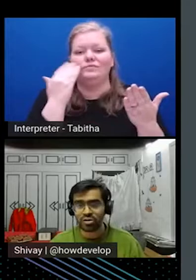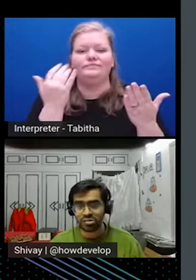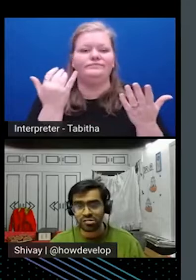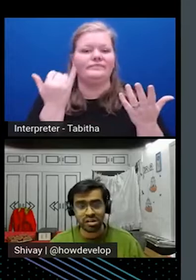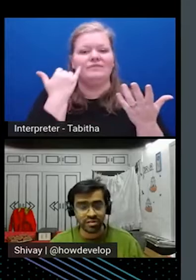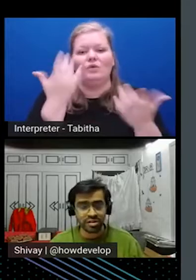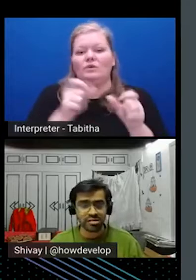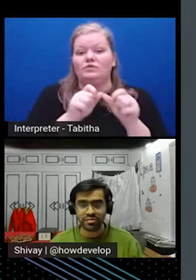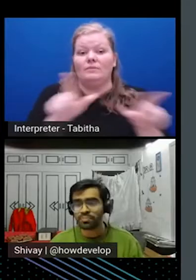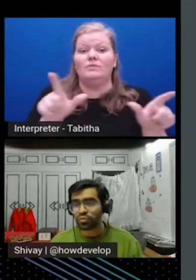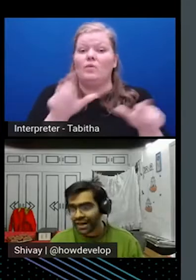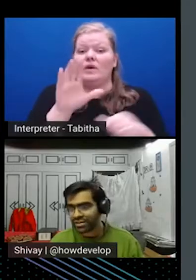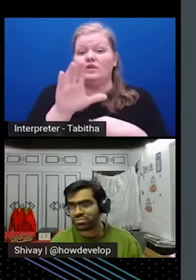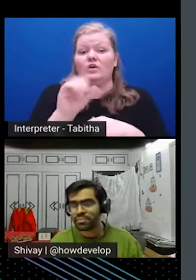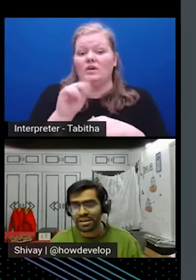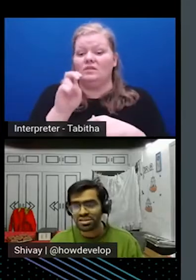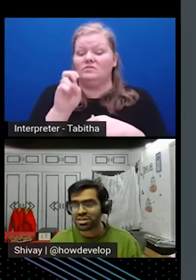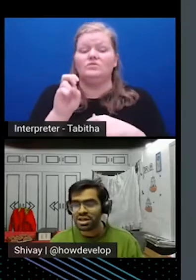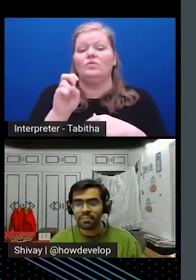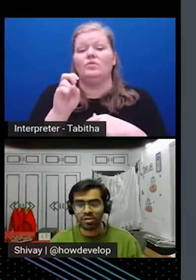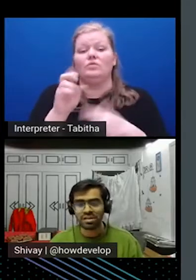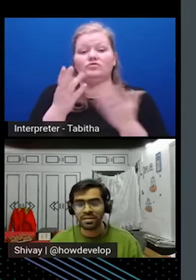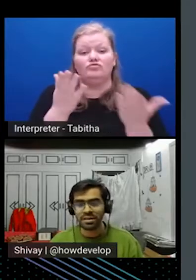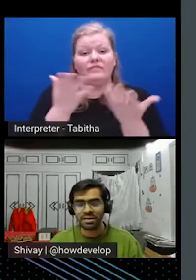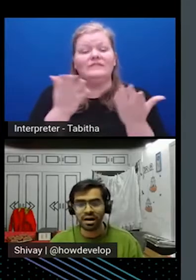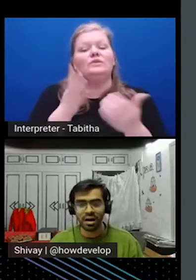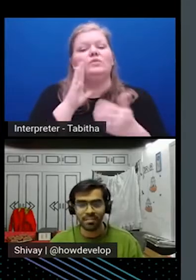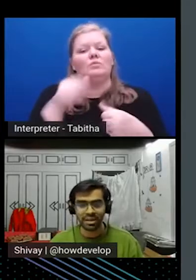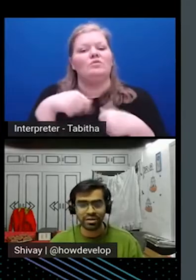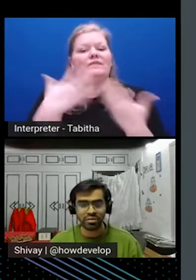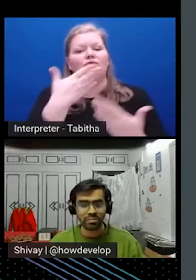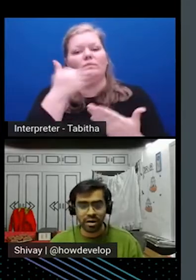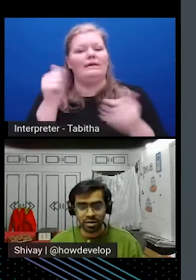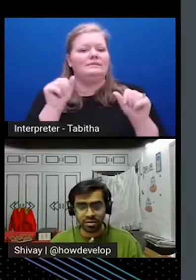deploy your console server. So it will provide you the best possible